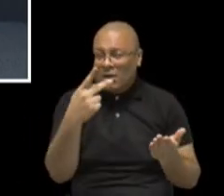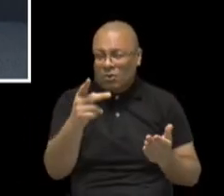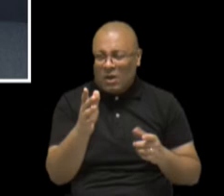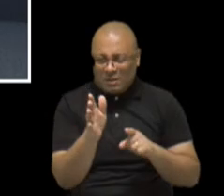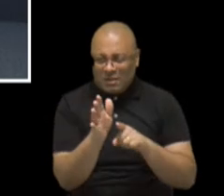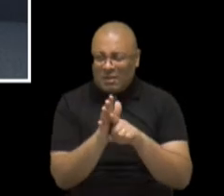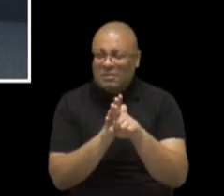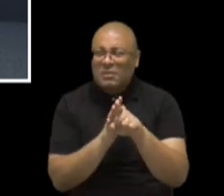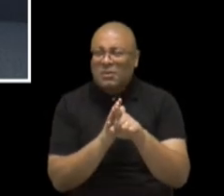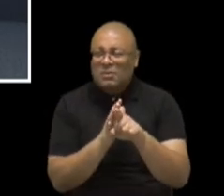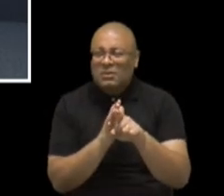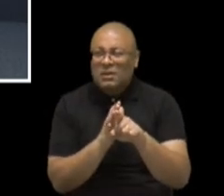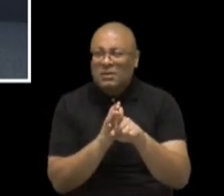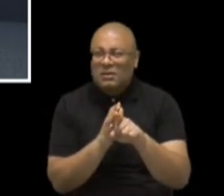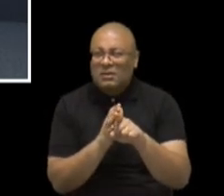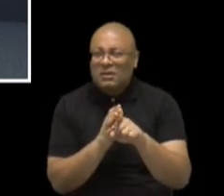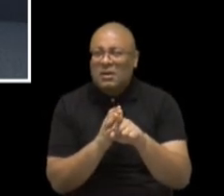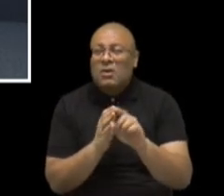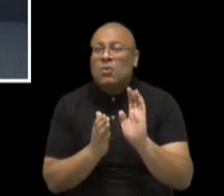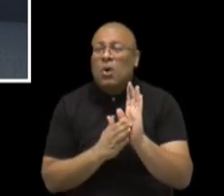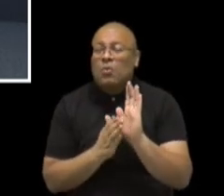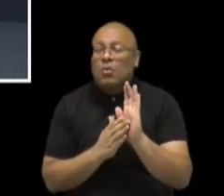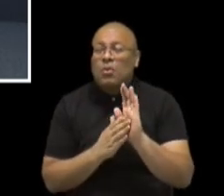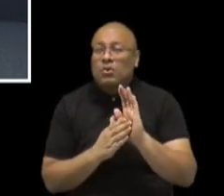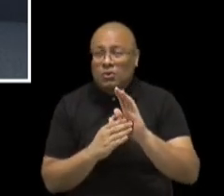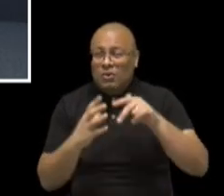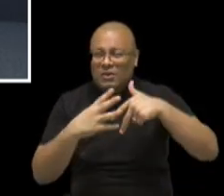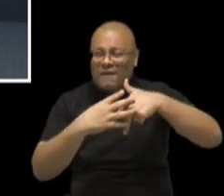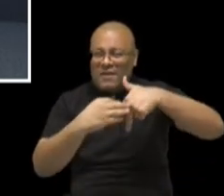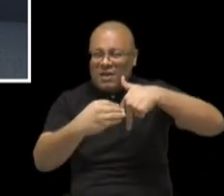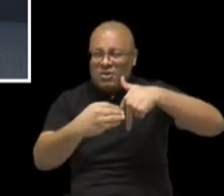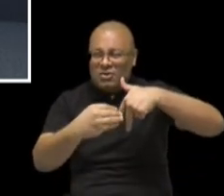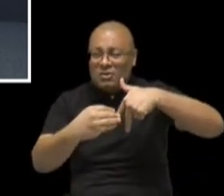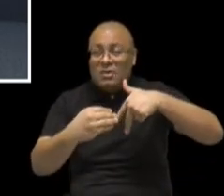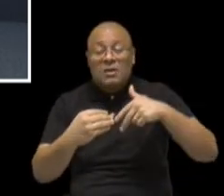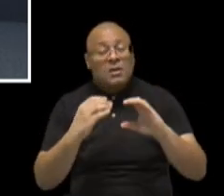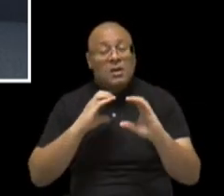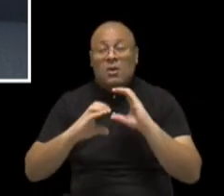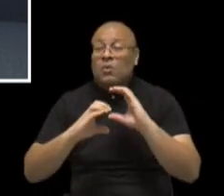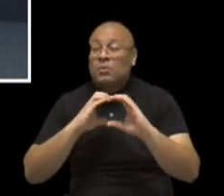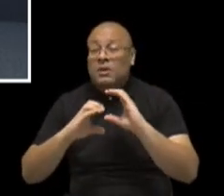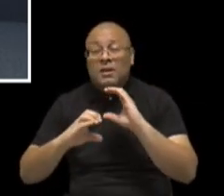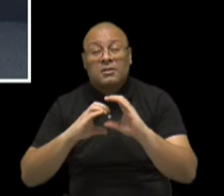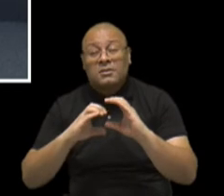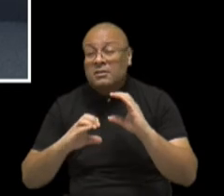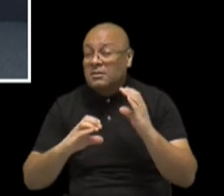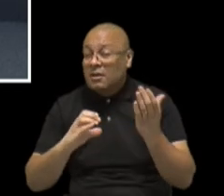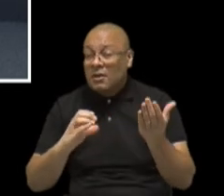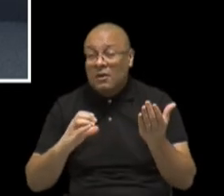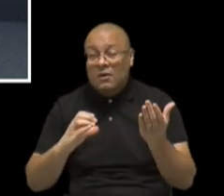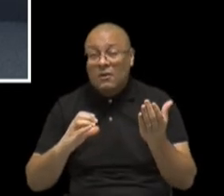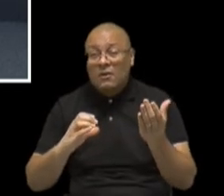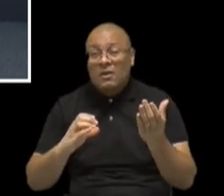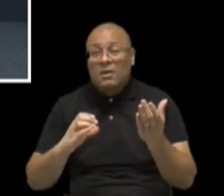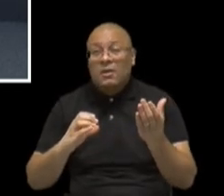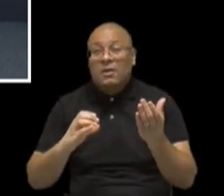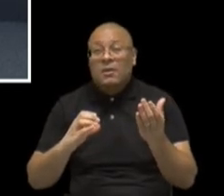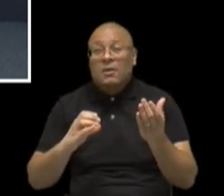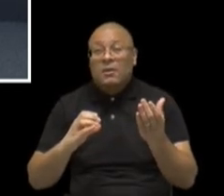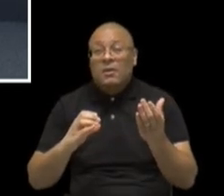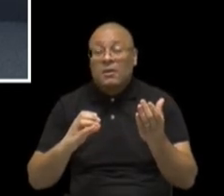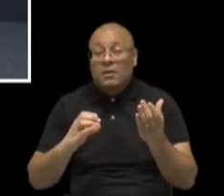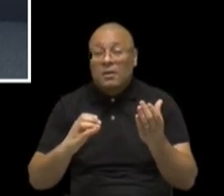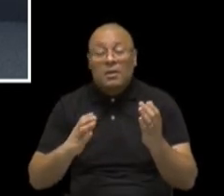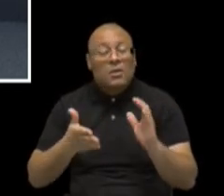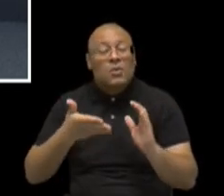you question what's the purpose of a fashion show? Who do I want to communicate with through a fashion show? What is the